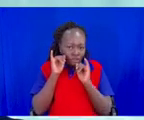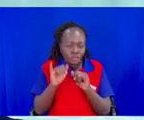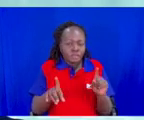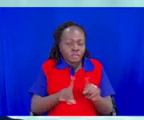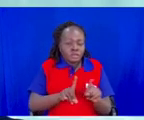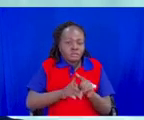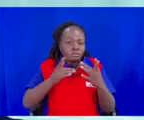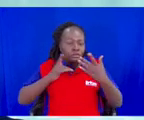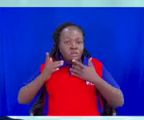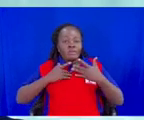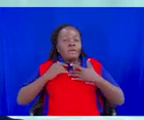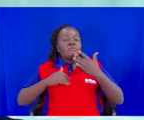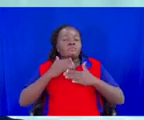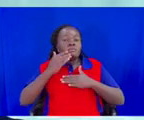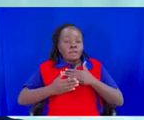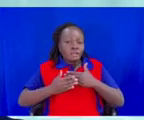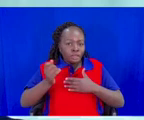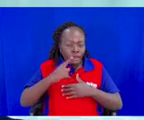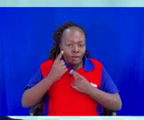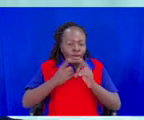next 12 months from the date